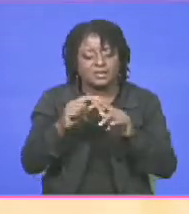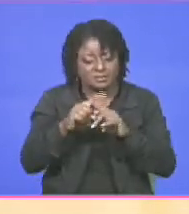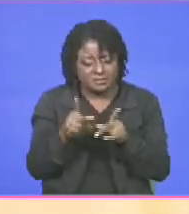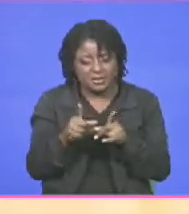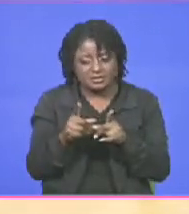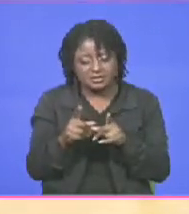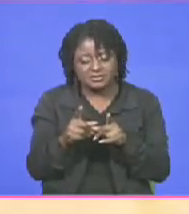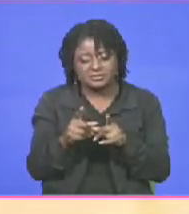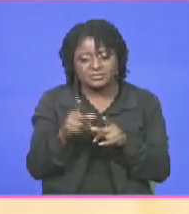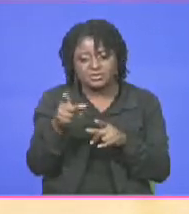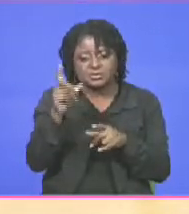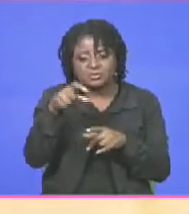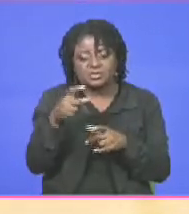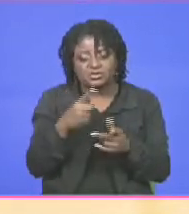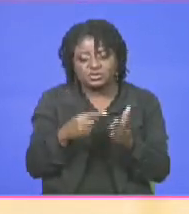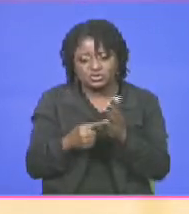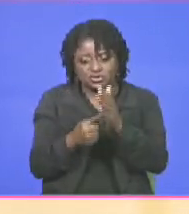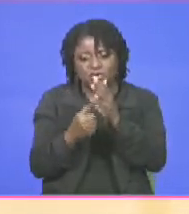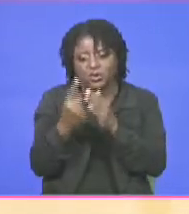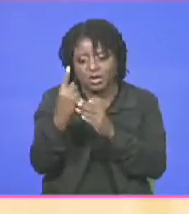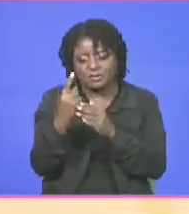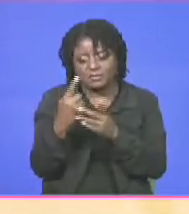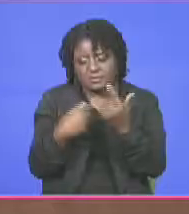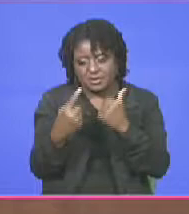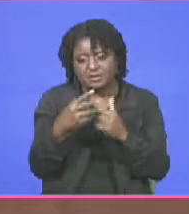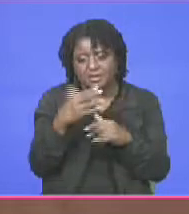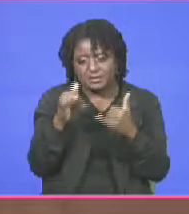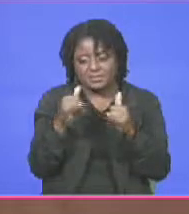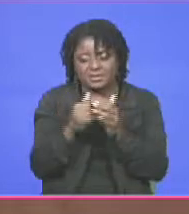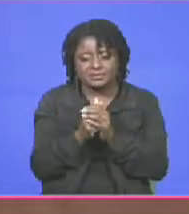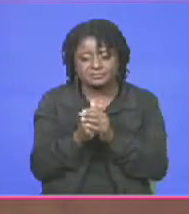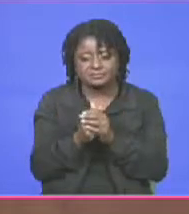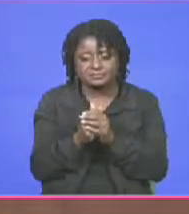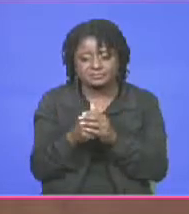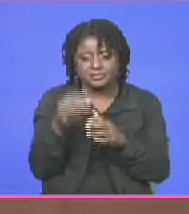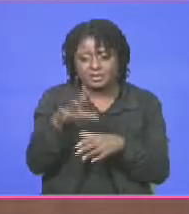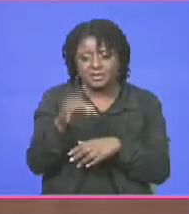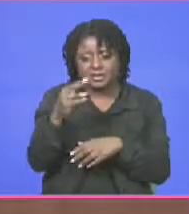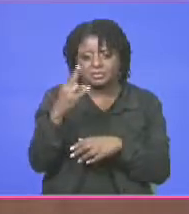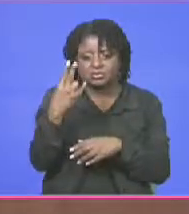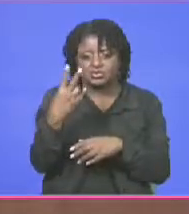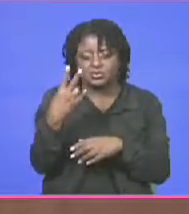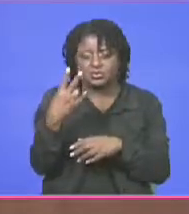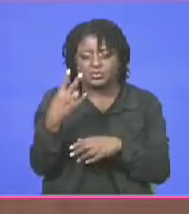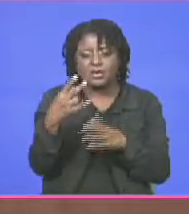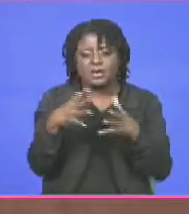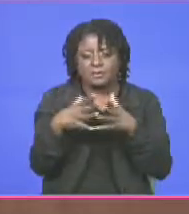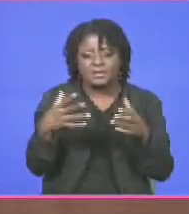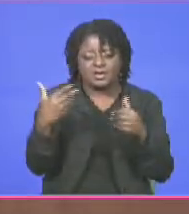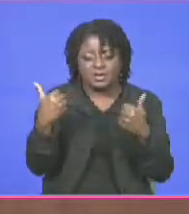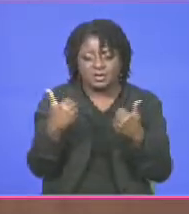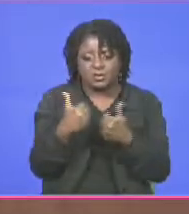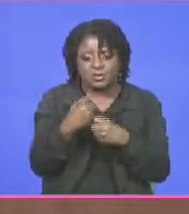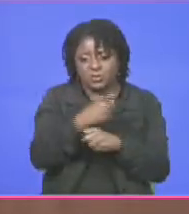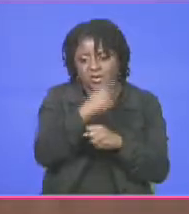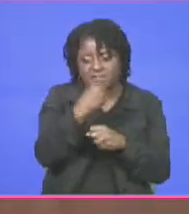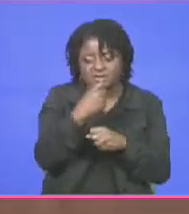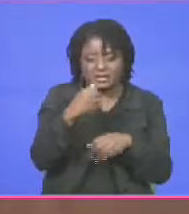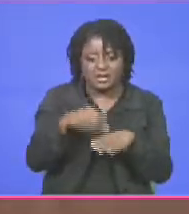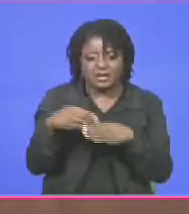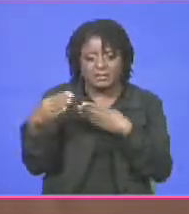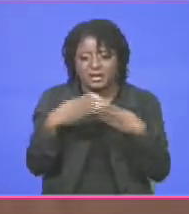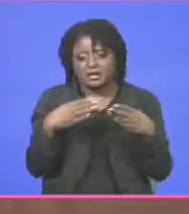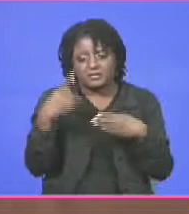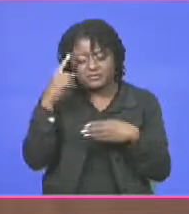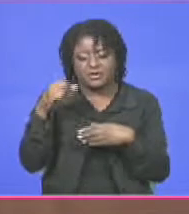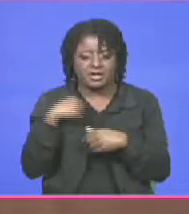but you got to show up and play, and that's what we intend to do. Picking up 2 big wins at the Battle for Atlantis was Western Kentucky